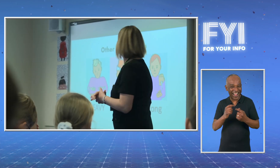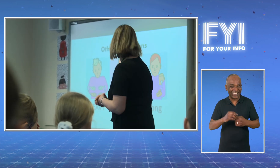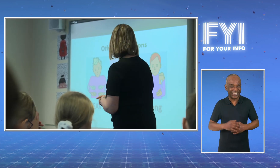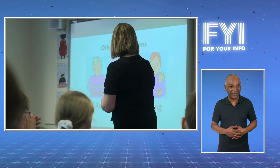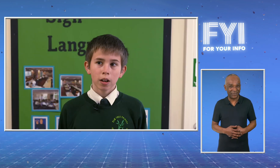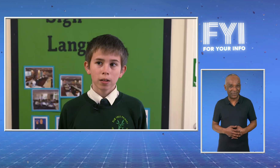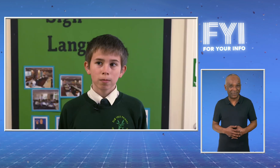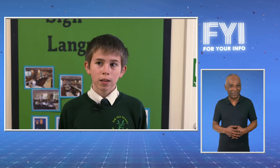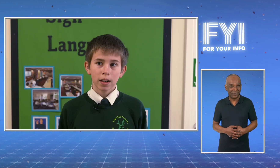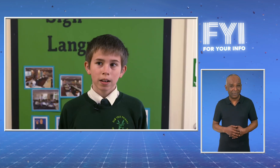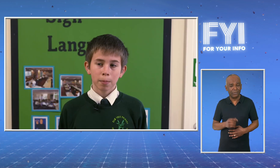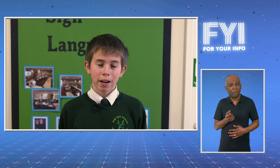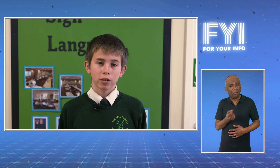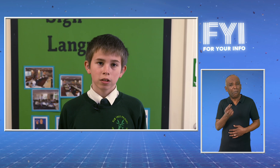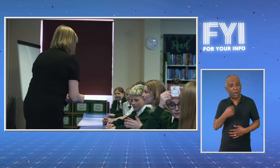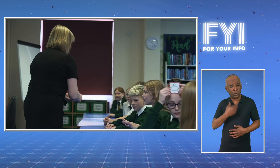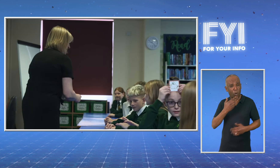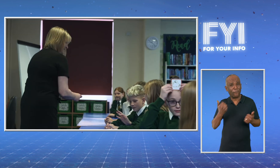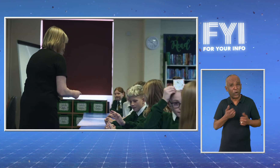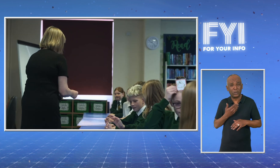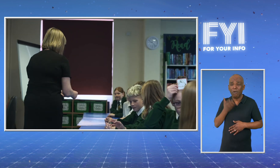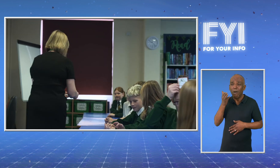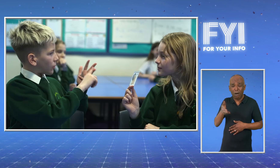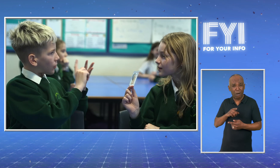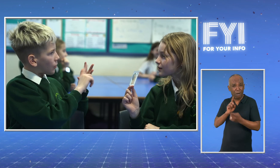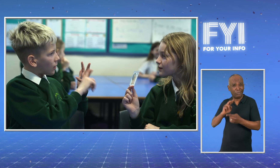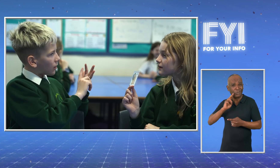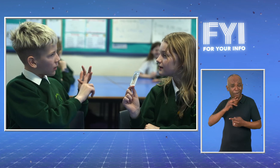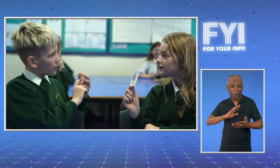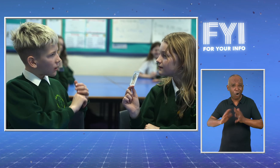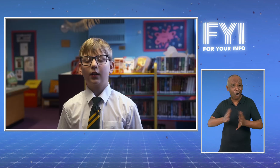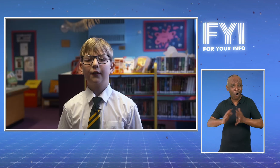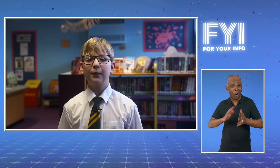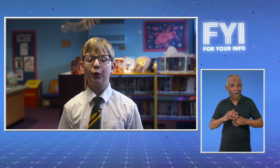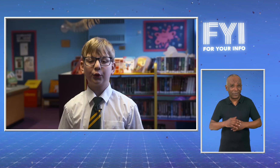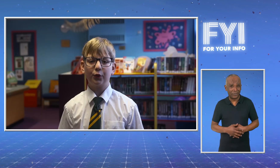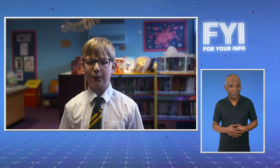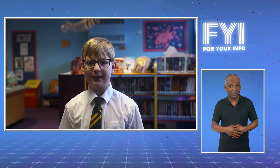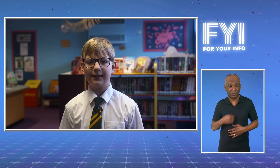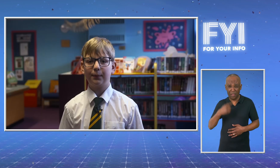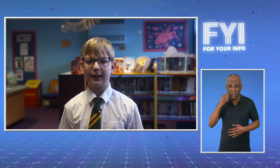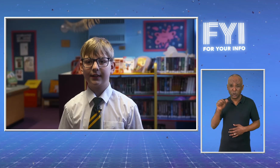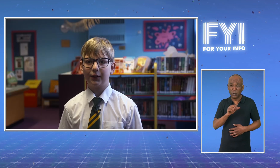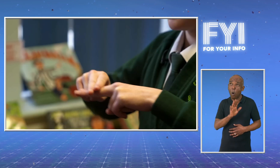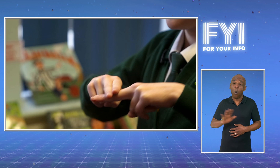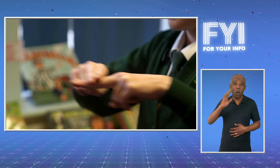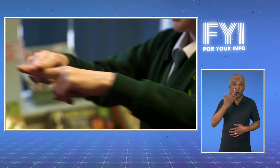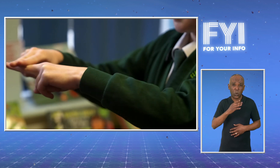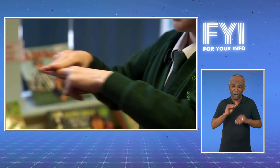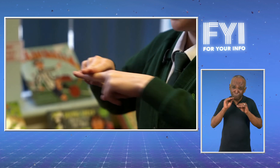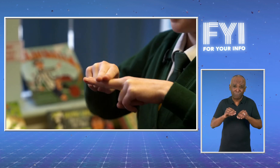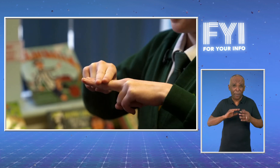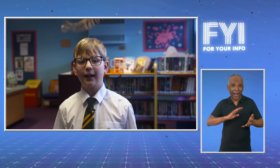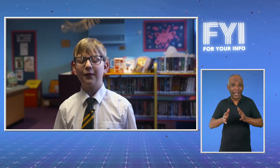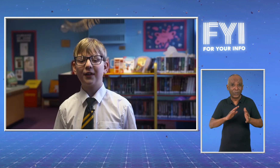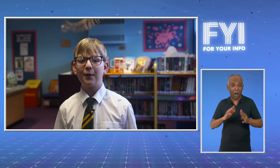classes. Sometimes when I'm out of school, I use BSL to talk to deaf people. I think more schools should be teaching BSL, even if you're not